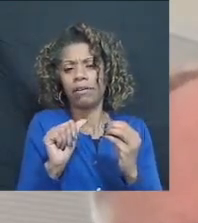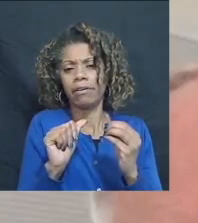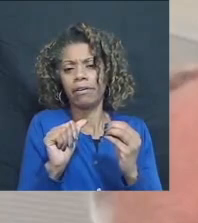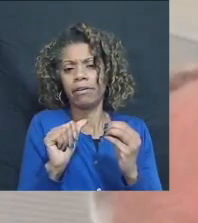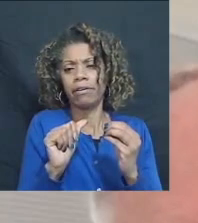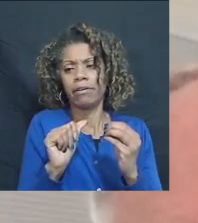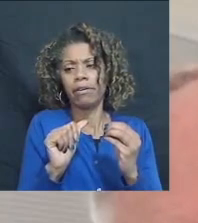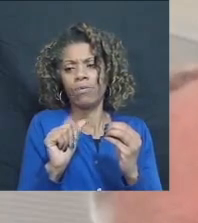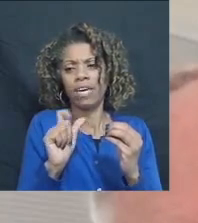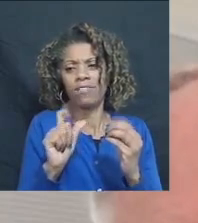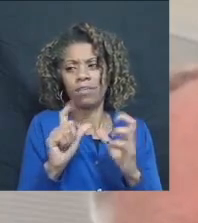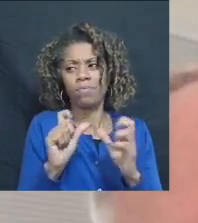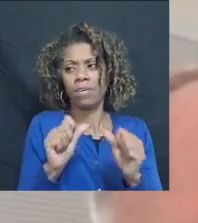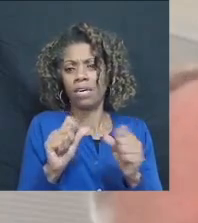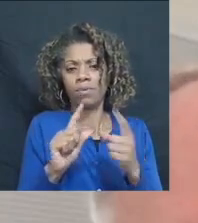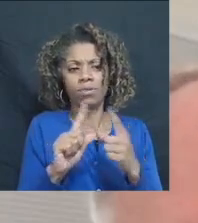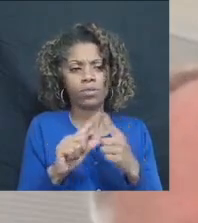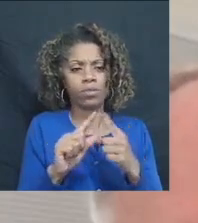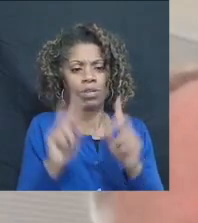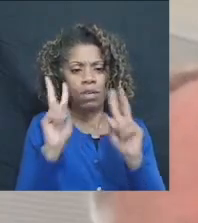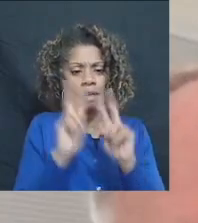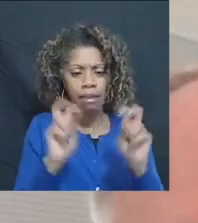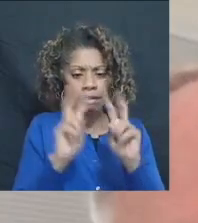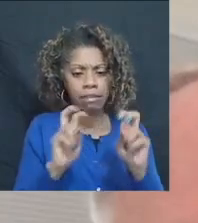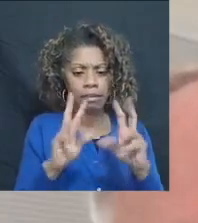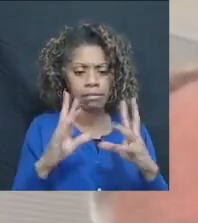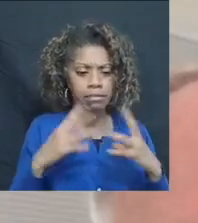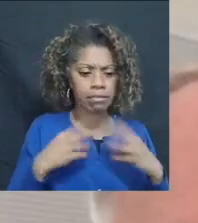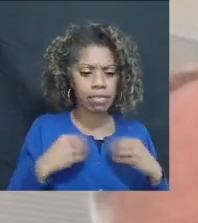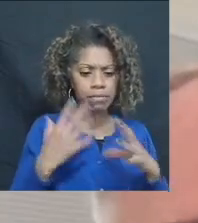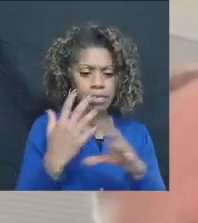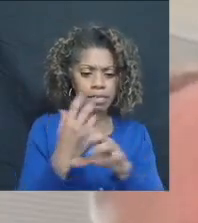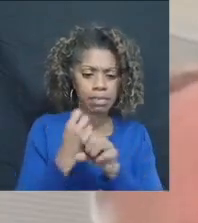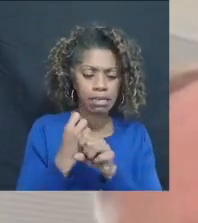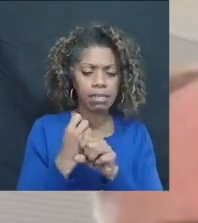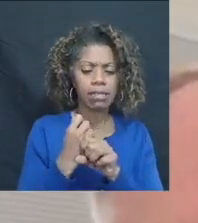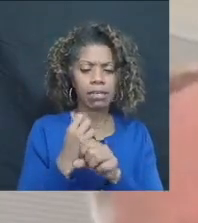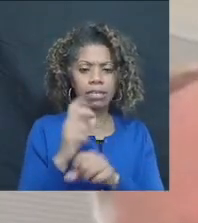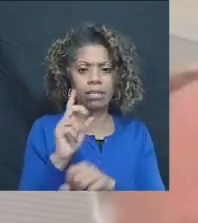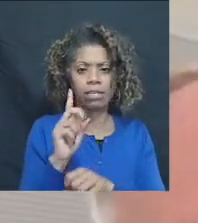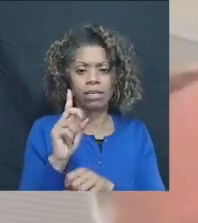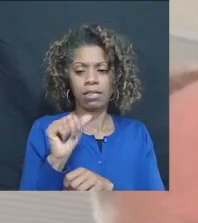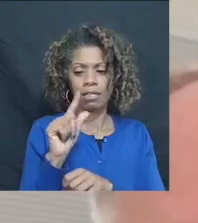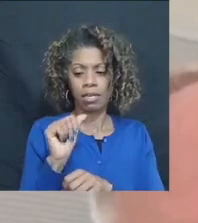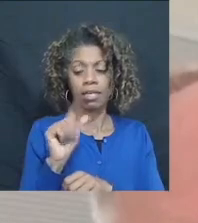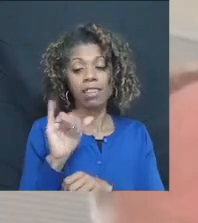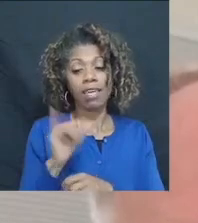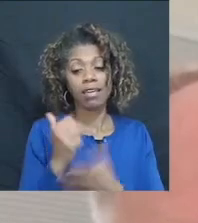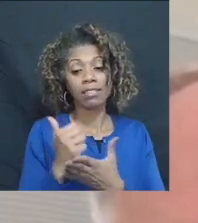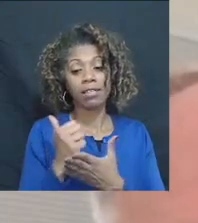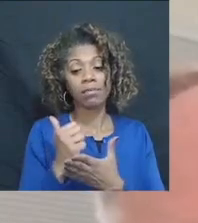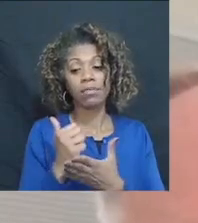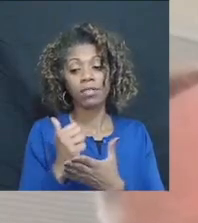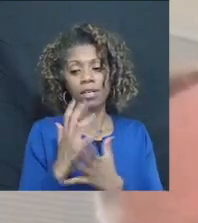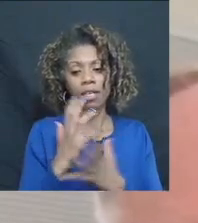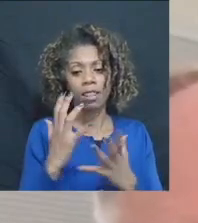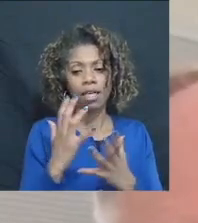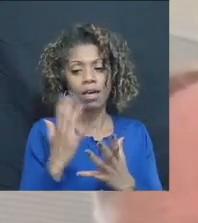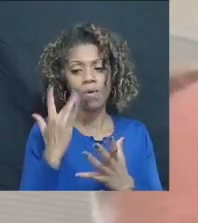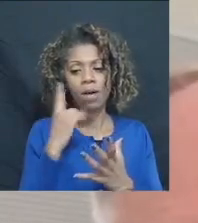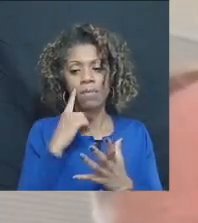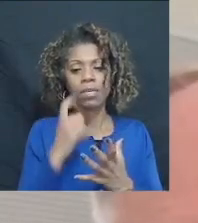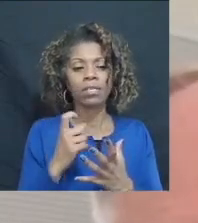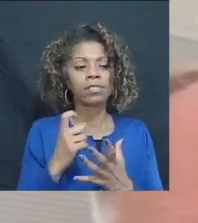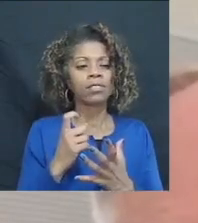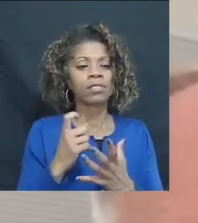And we've done that at the foundation. Mm-hmm. And thank goodness, because that's really served us well now during COVID and all of us working remotely.